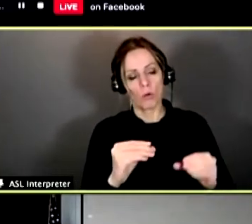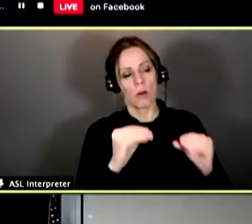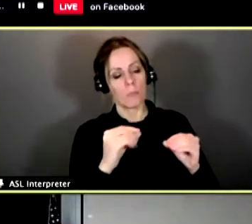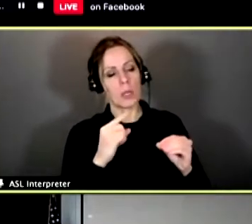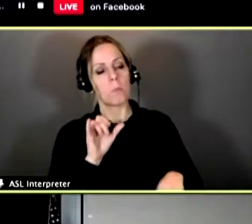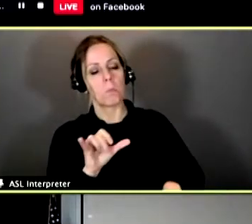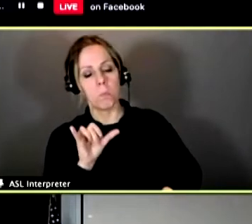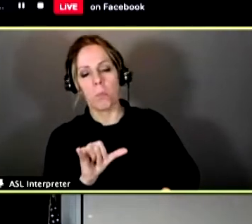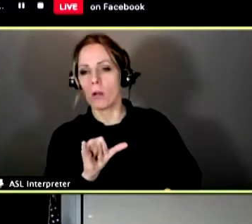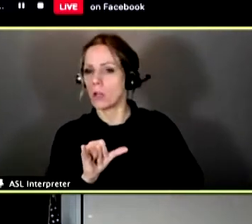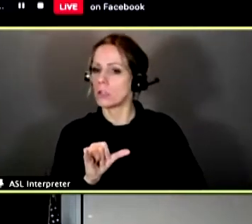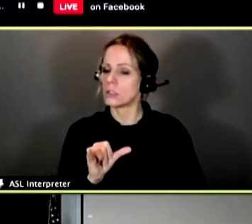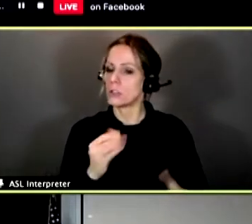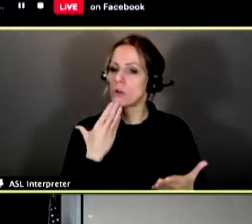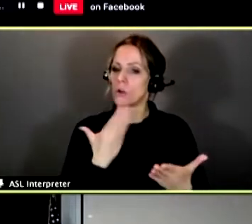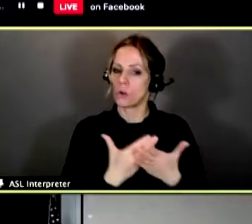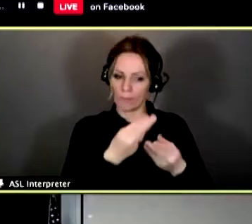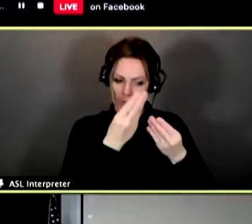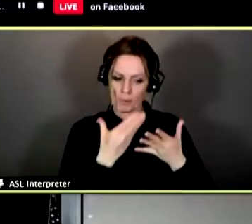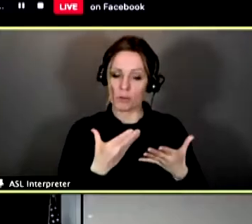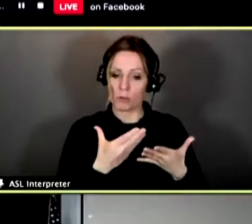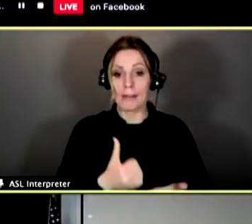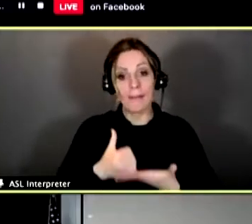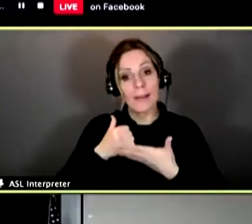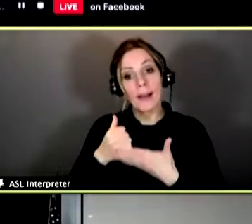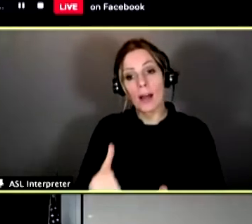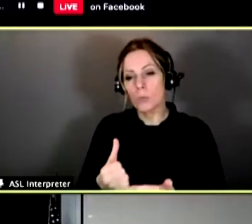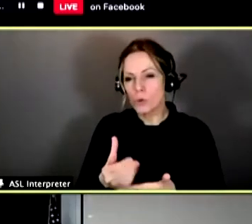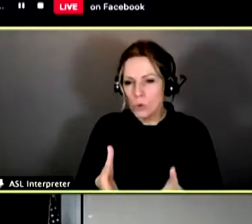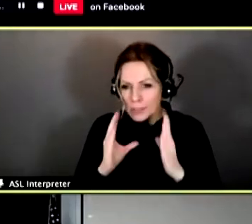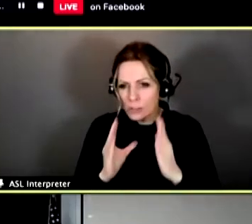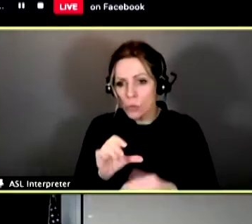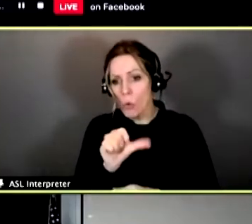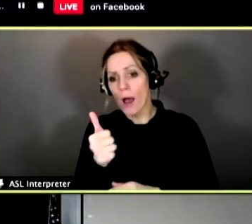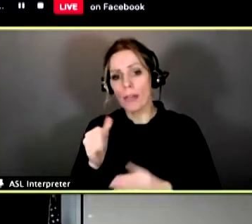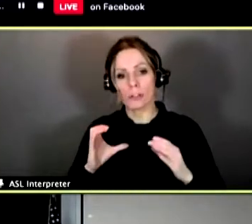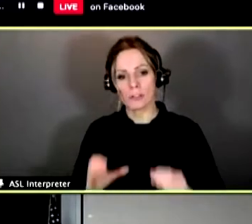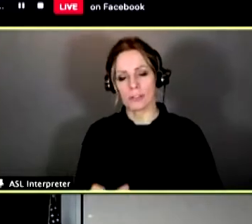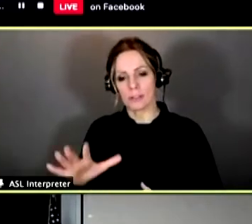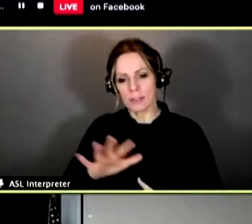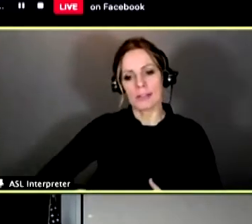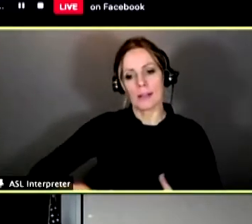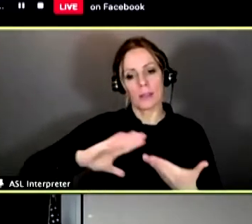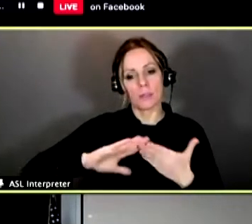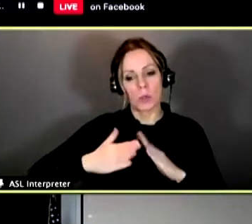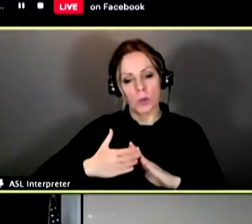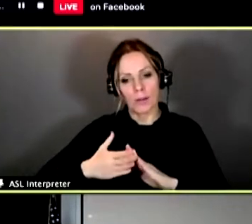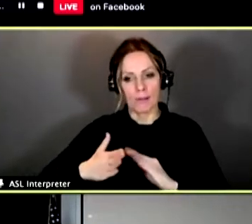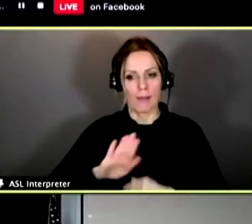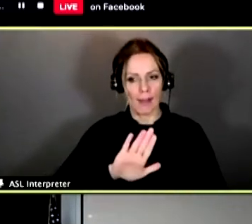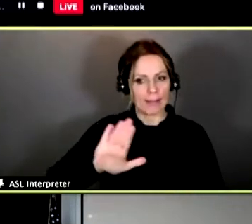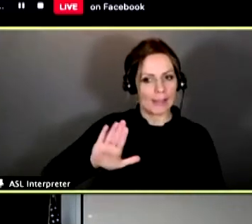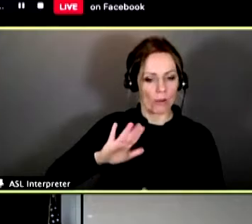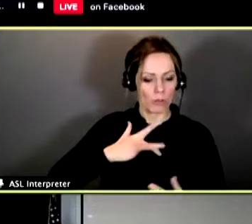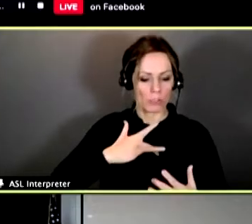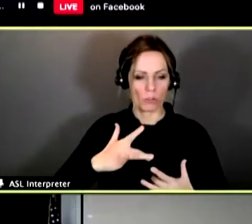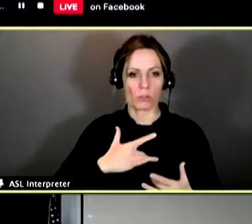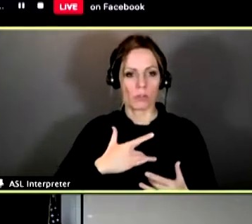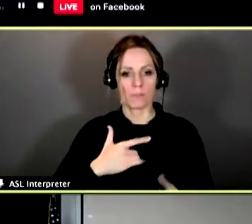hear other citizens in the community and what they're concerned about. And I would encourage